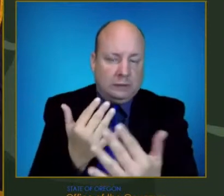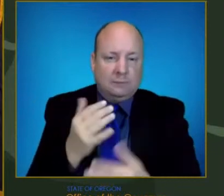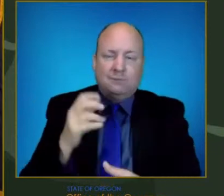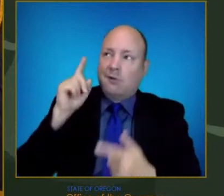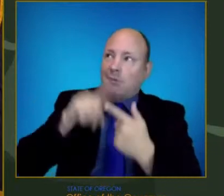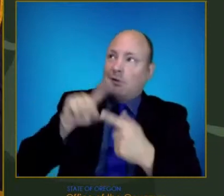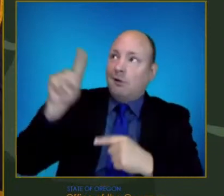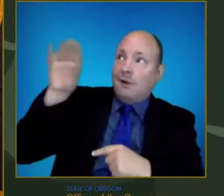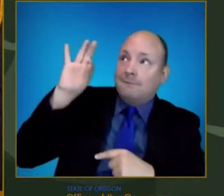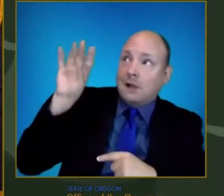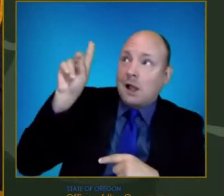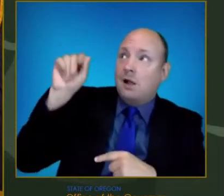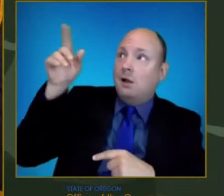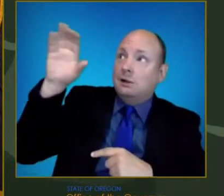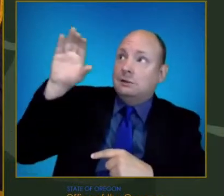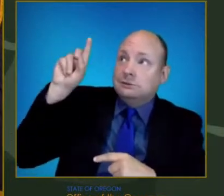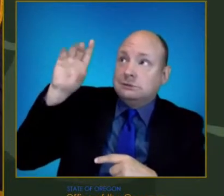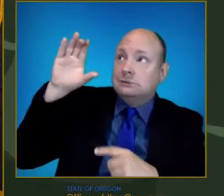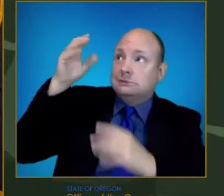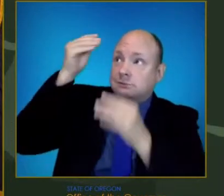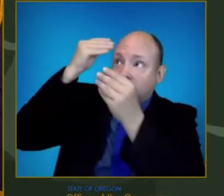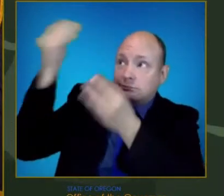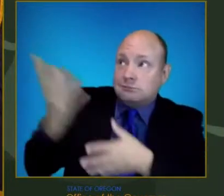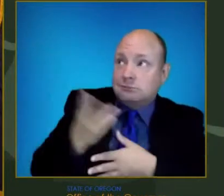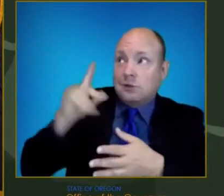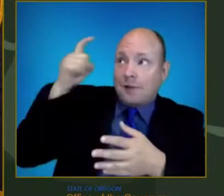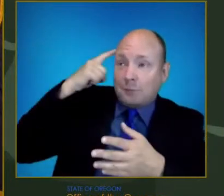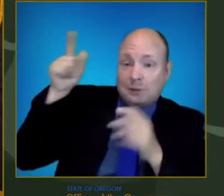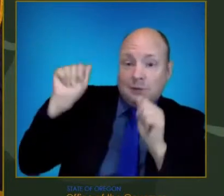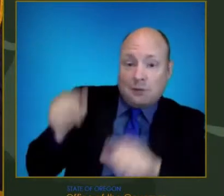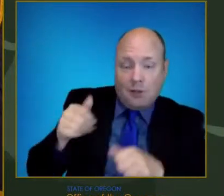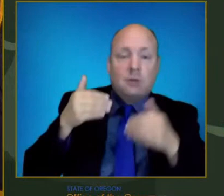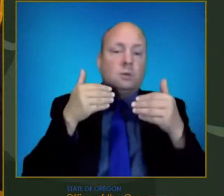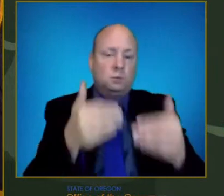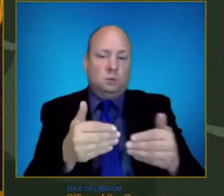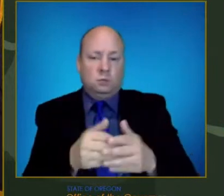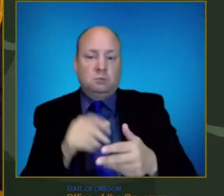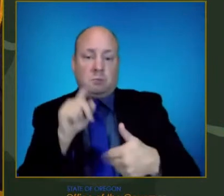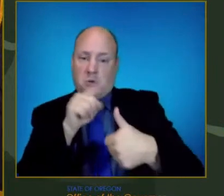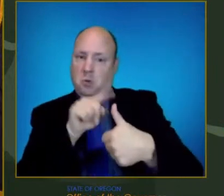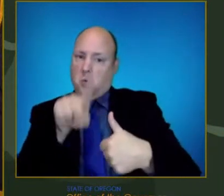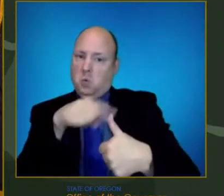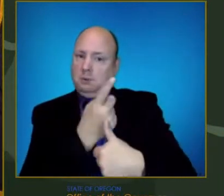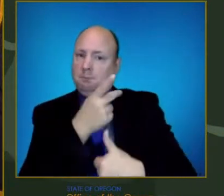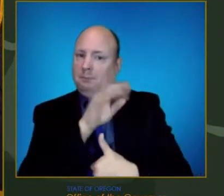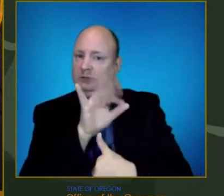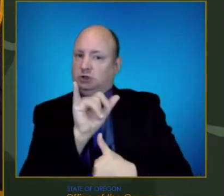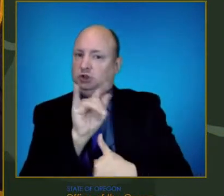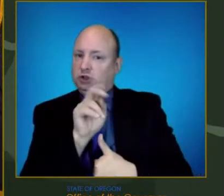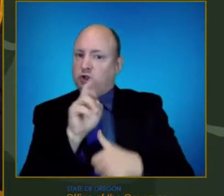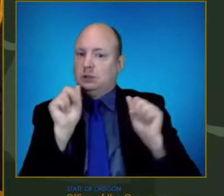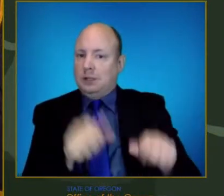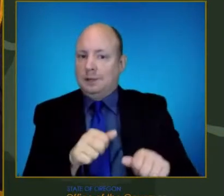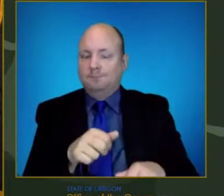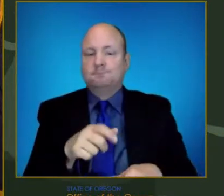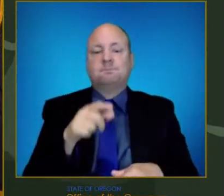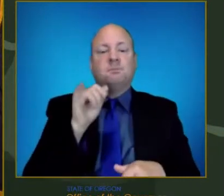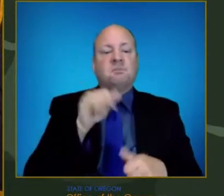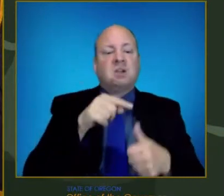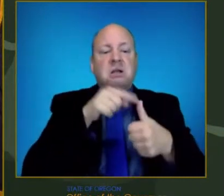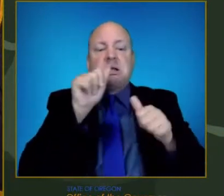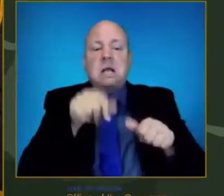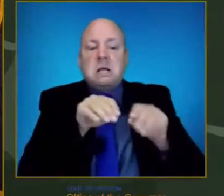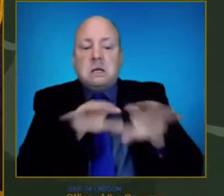Pfizer vaccine but are not yet eligible for a booster, please know that you are still well protected from